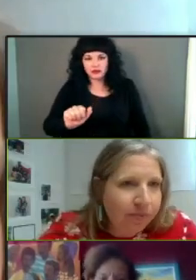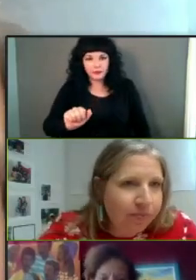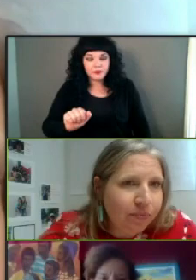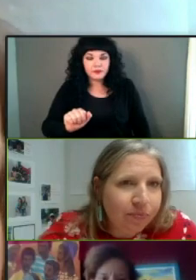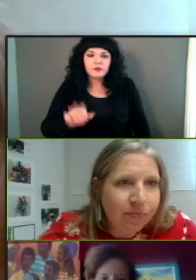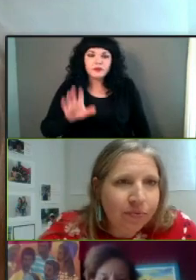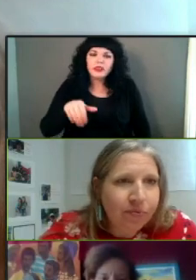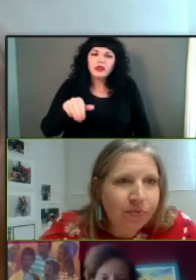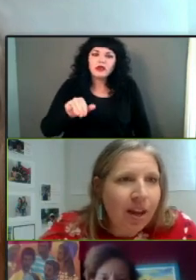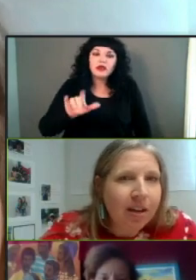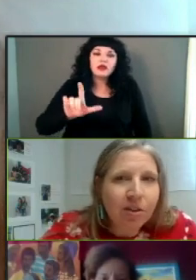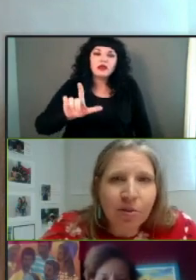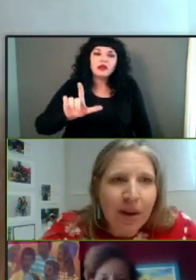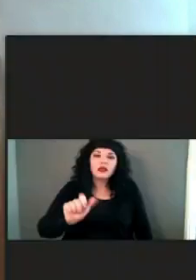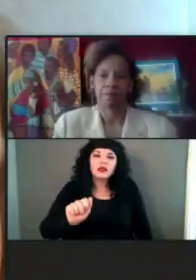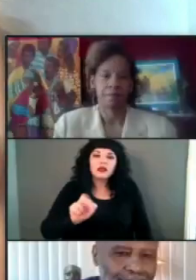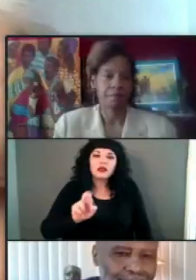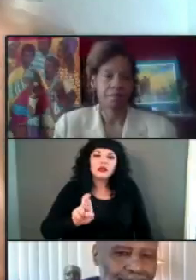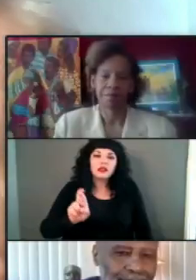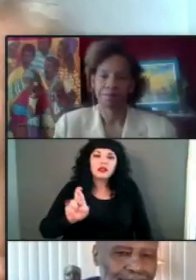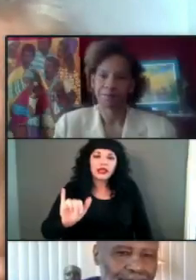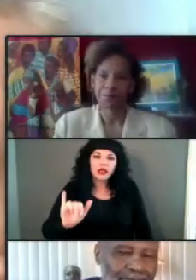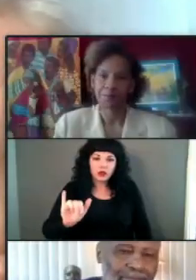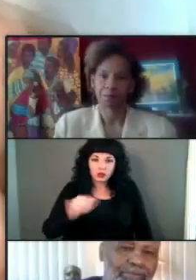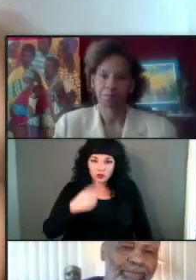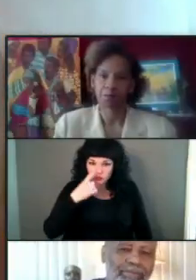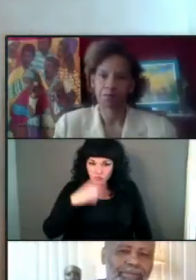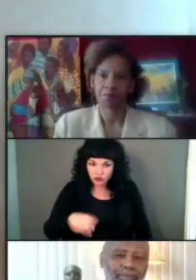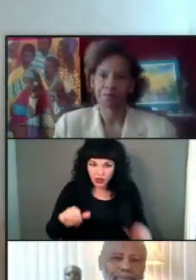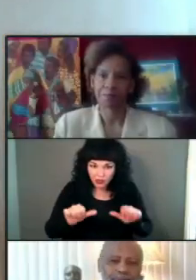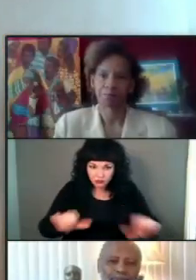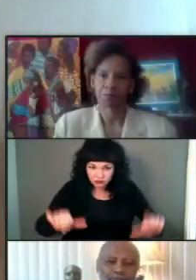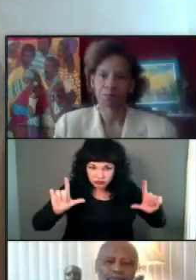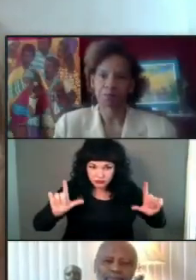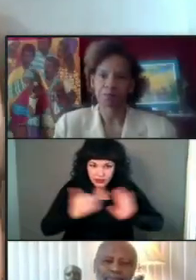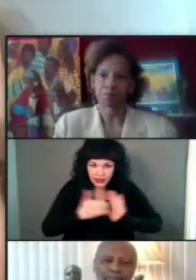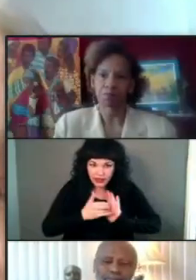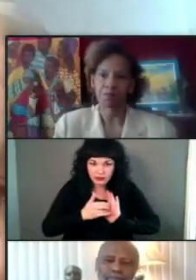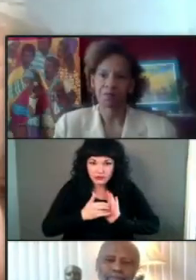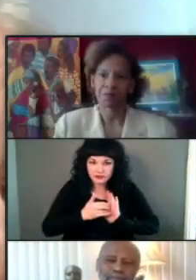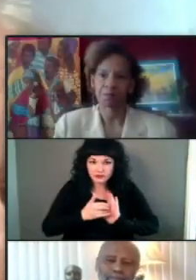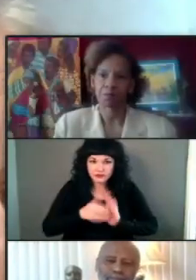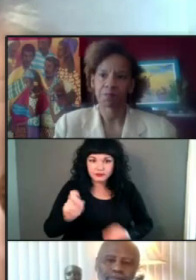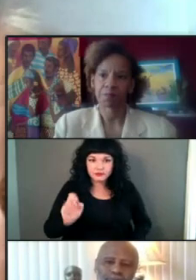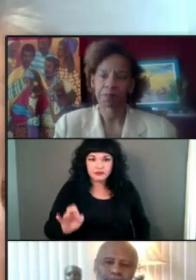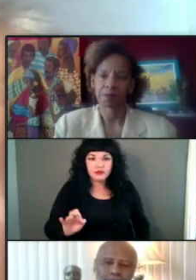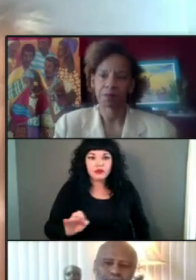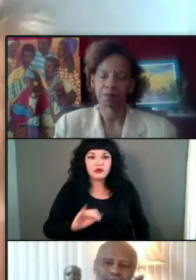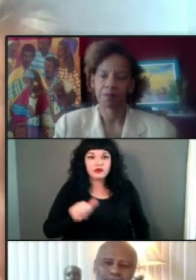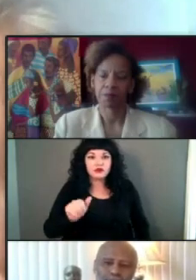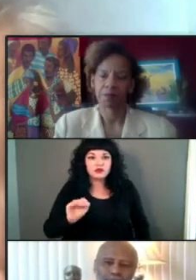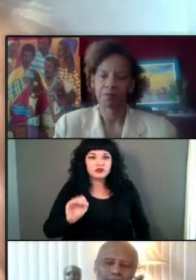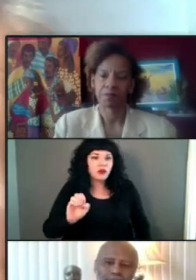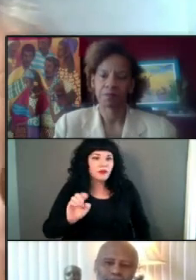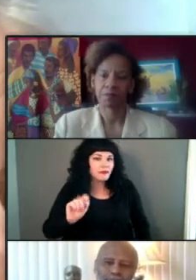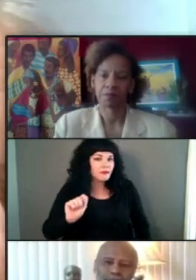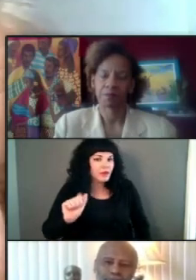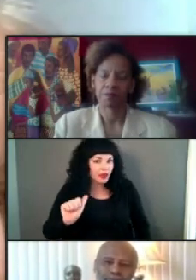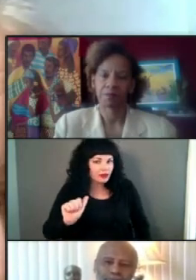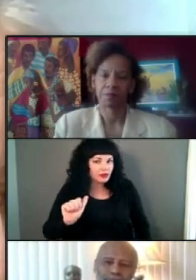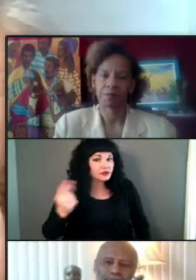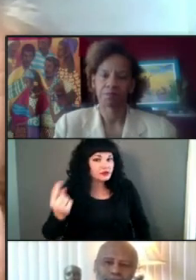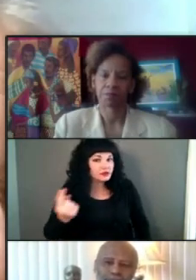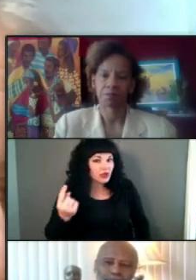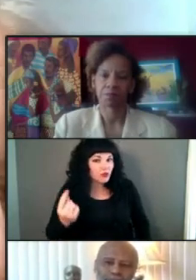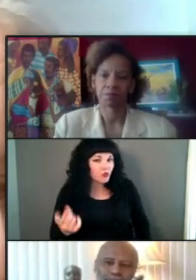on, and Jametta. And we've been asked on Facebook, will you